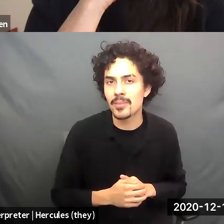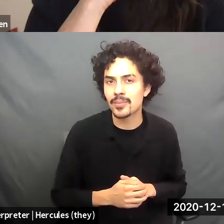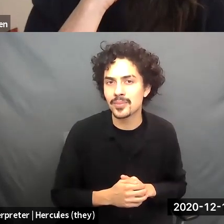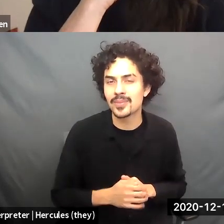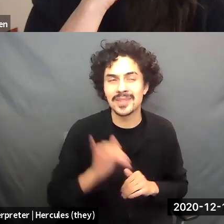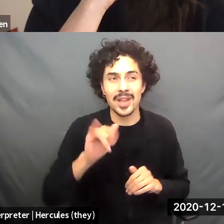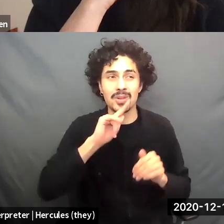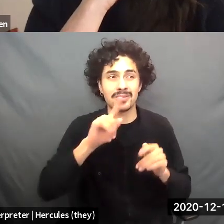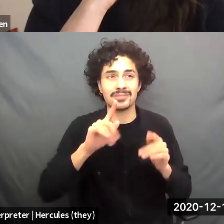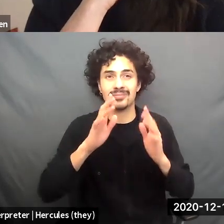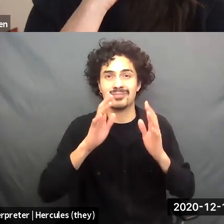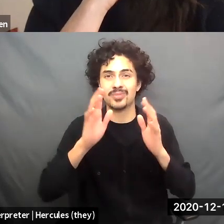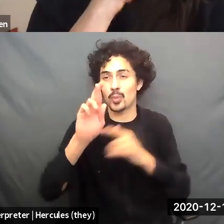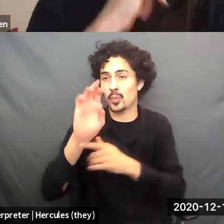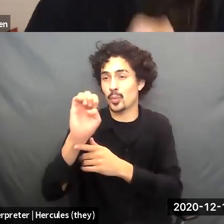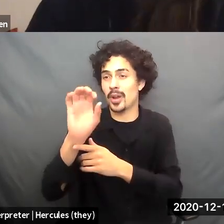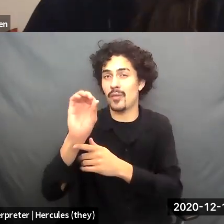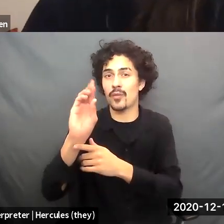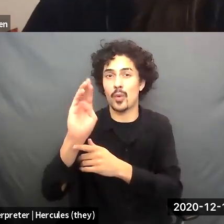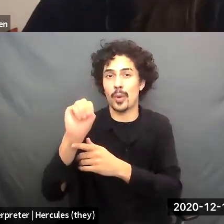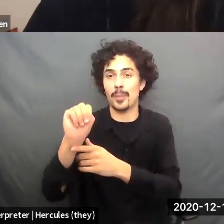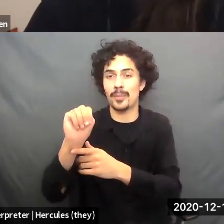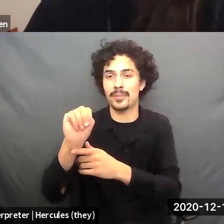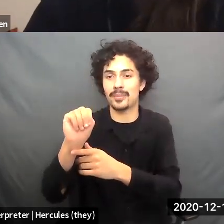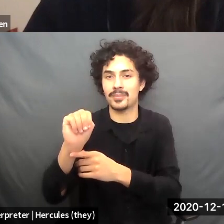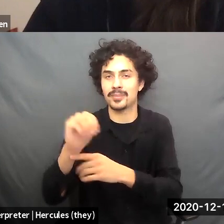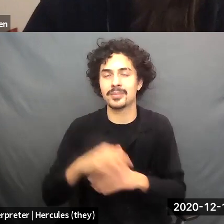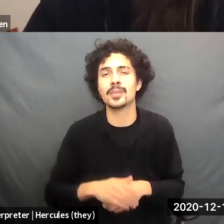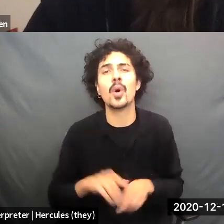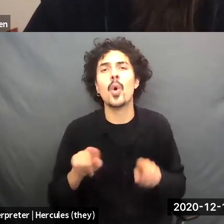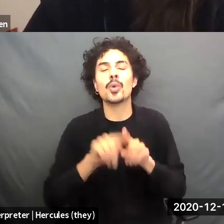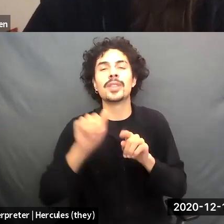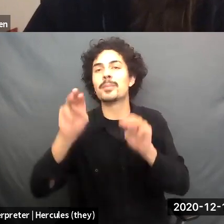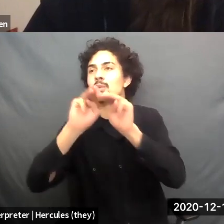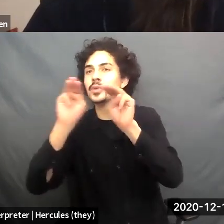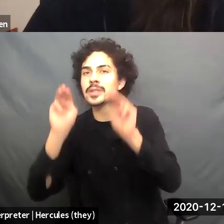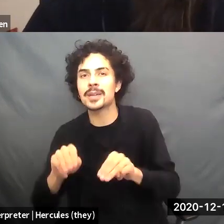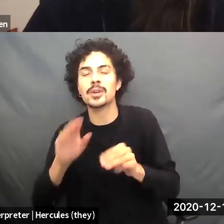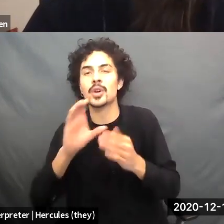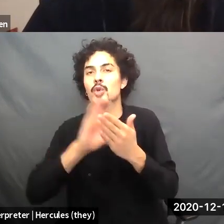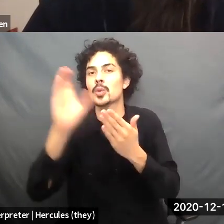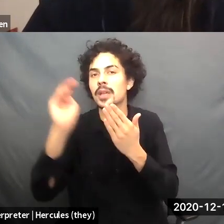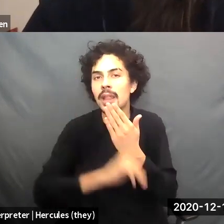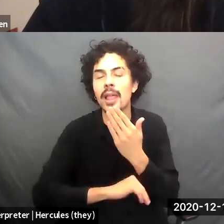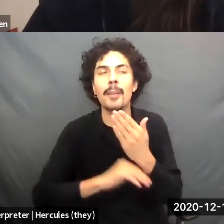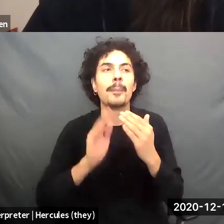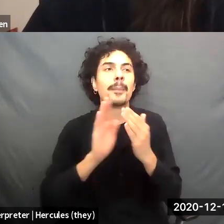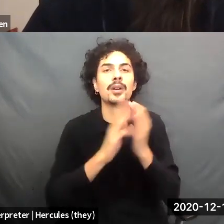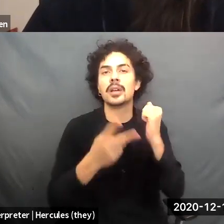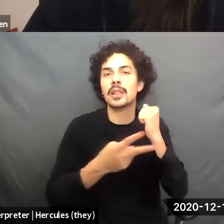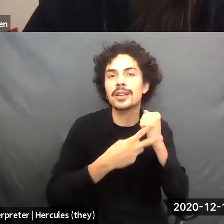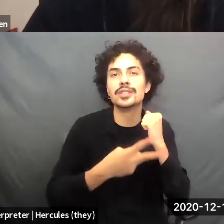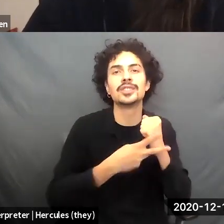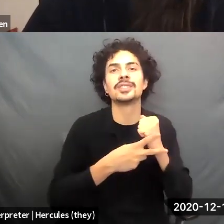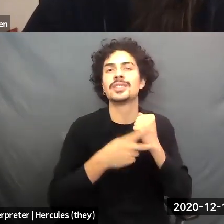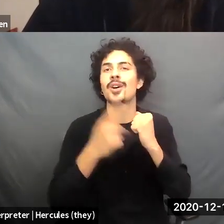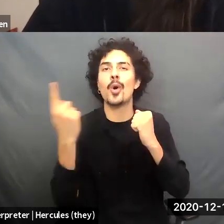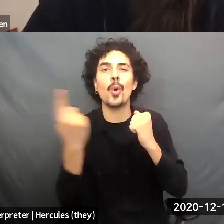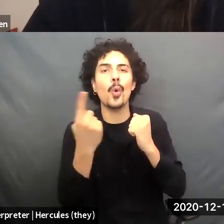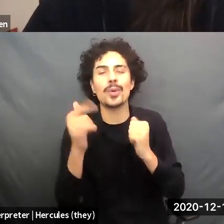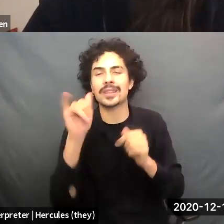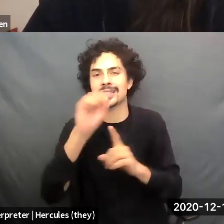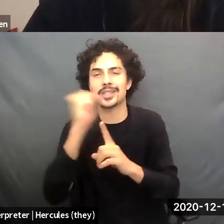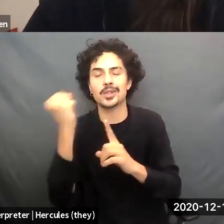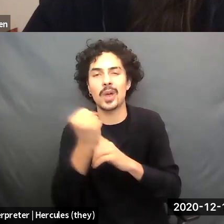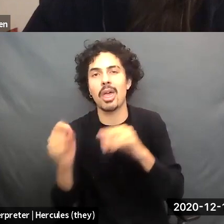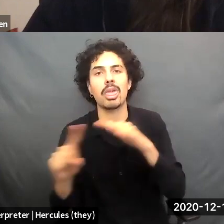reform. And that, you know, applies to collections, it applies to museums, it applies to curricula, um, to all these sort of situations in which we work.